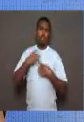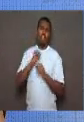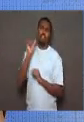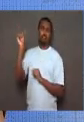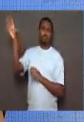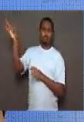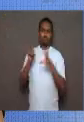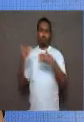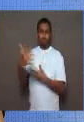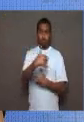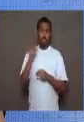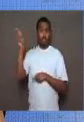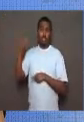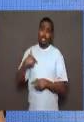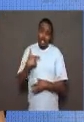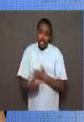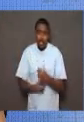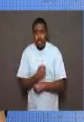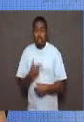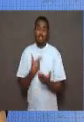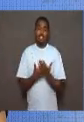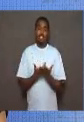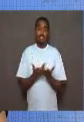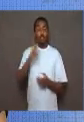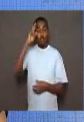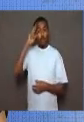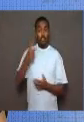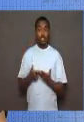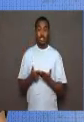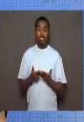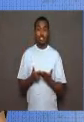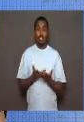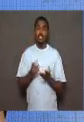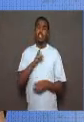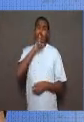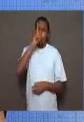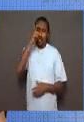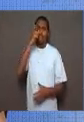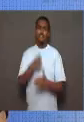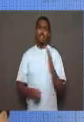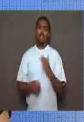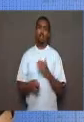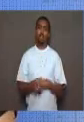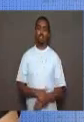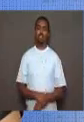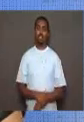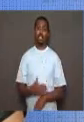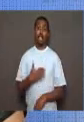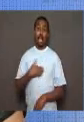I don't like. It worries me because he doesn't seem to have any real